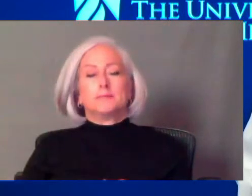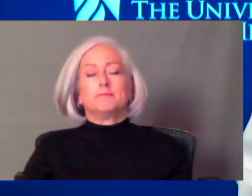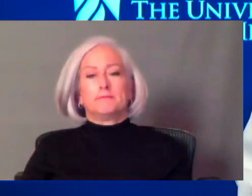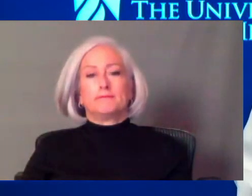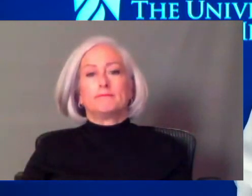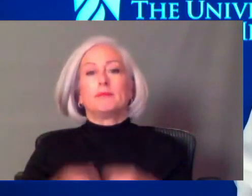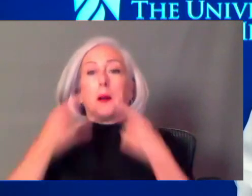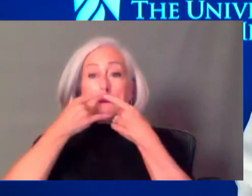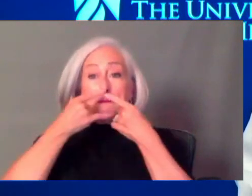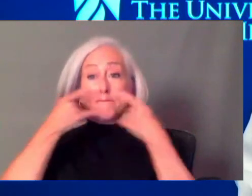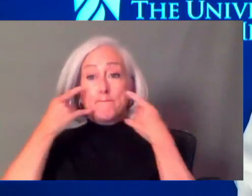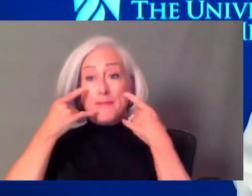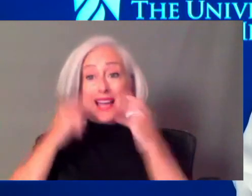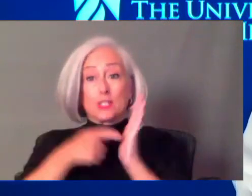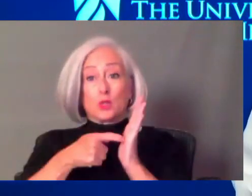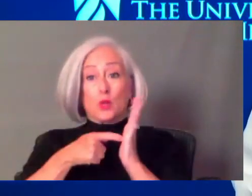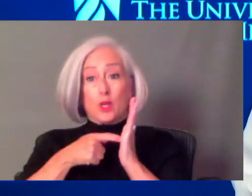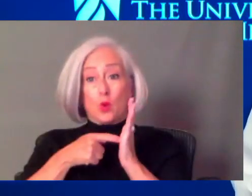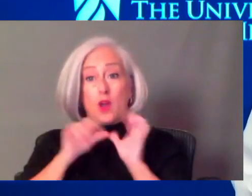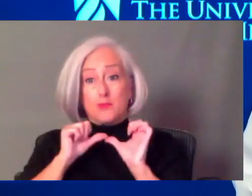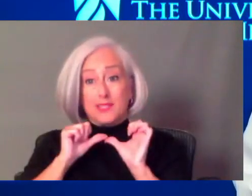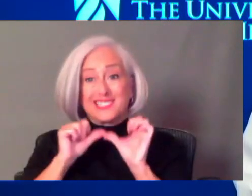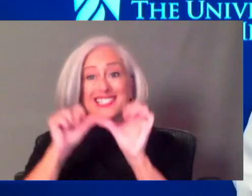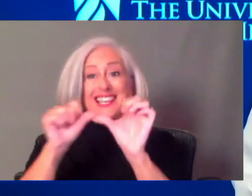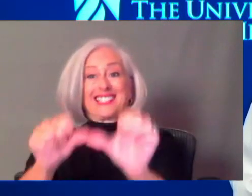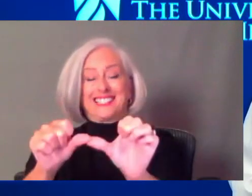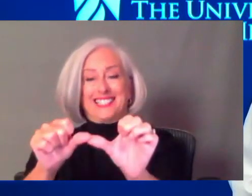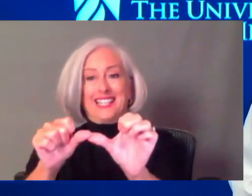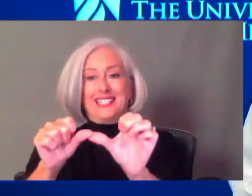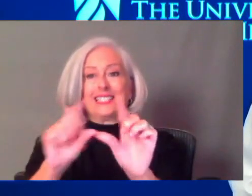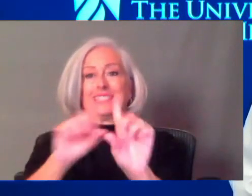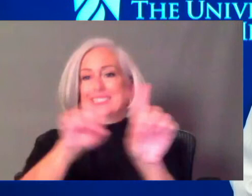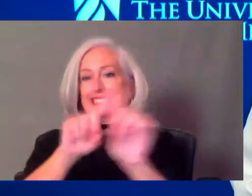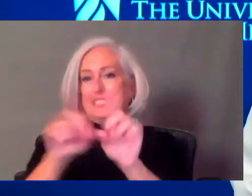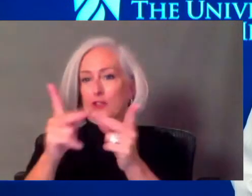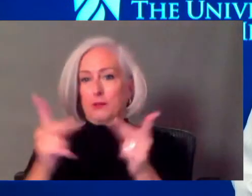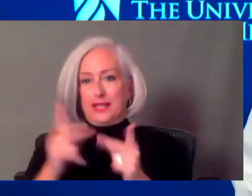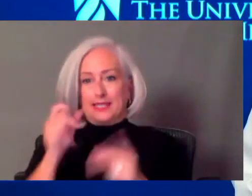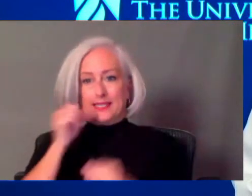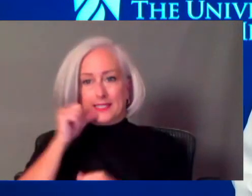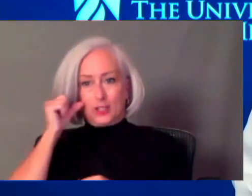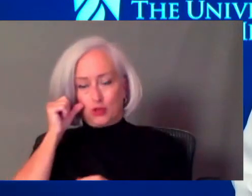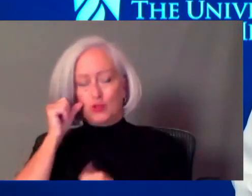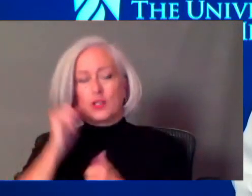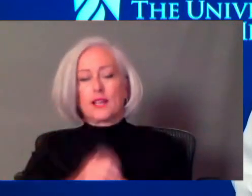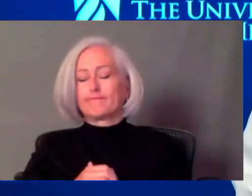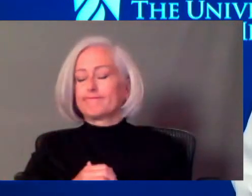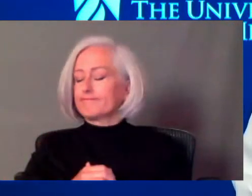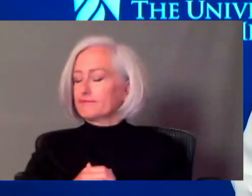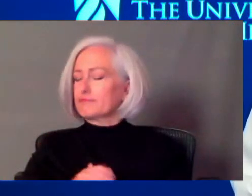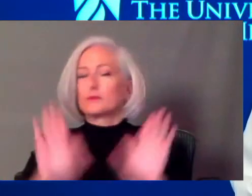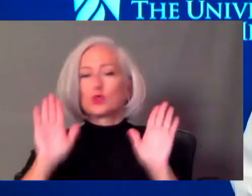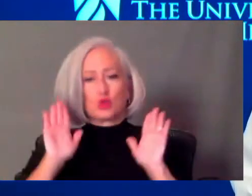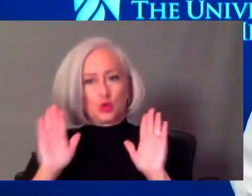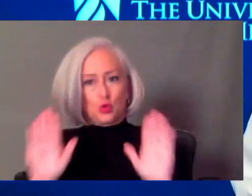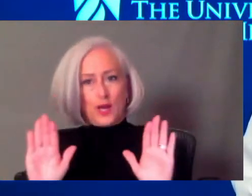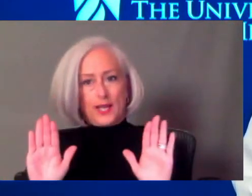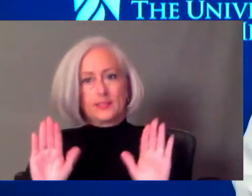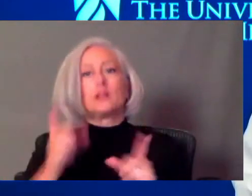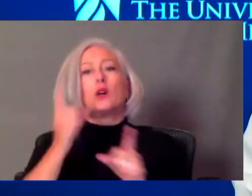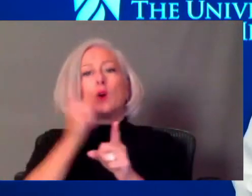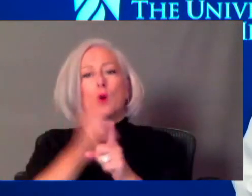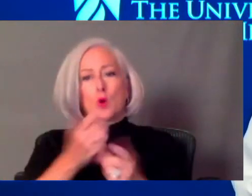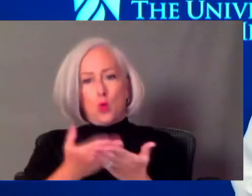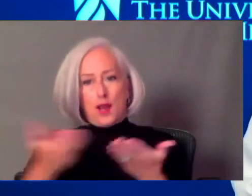about trials here in general and the importance of participation in trials? Well, Amber is, really